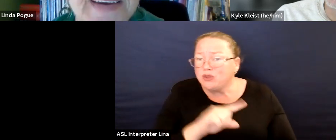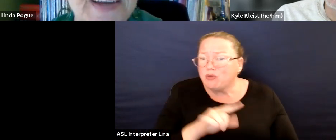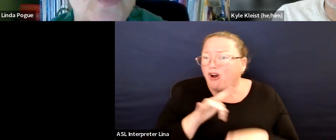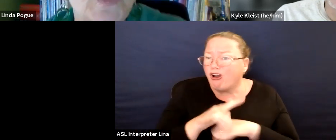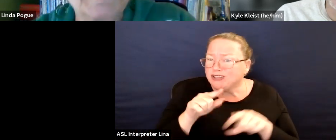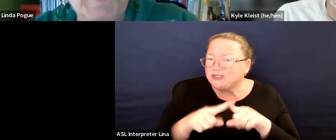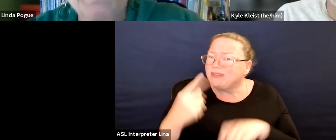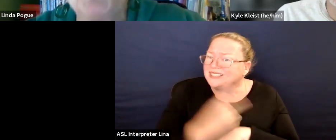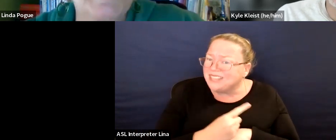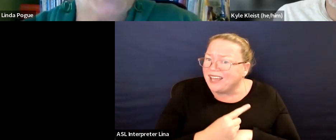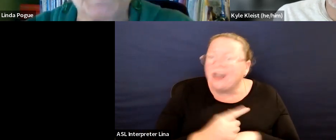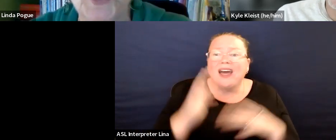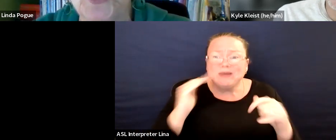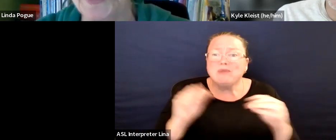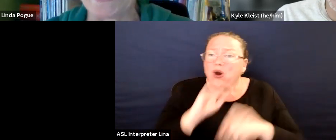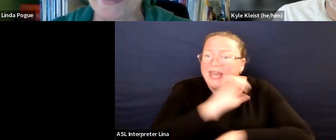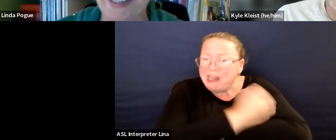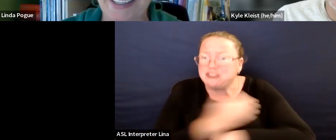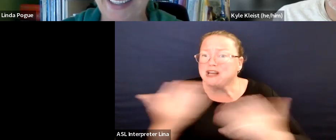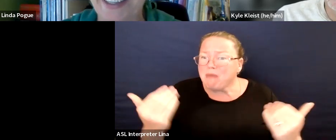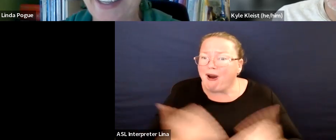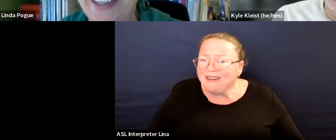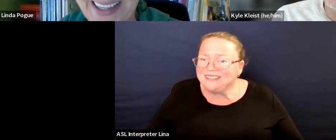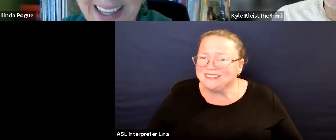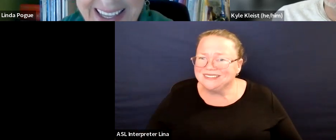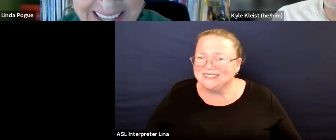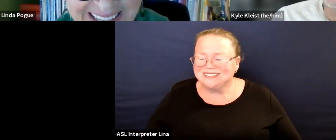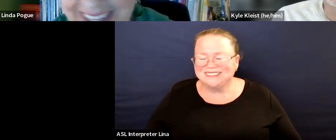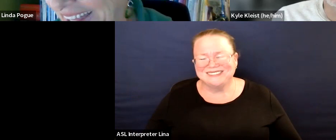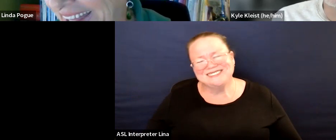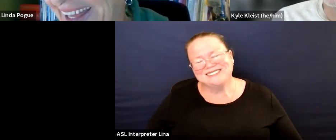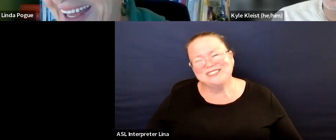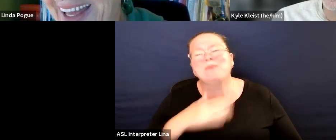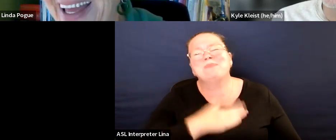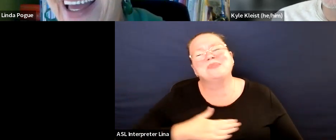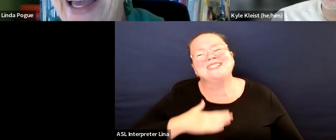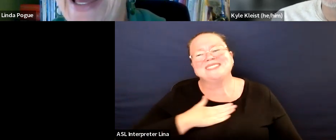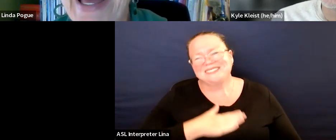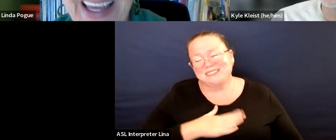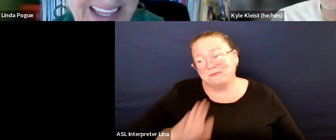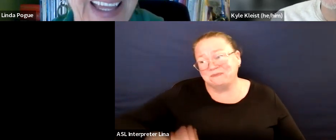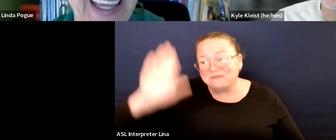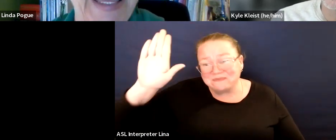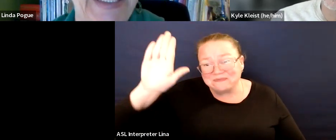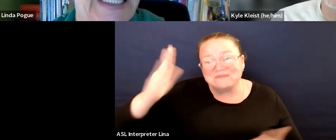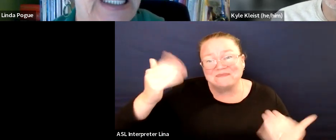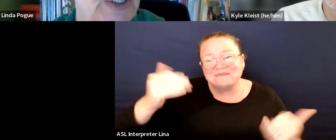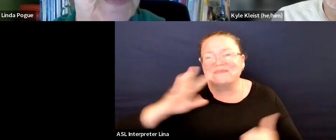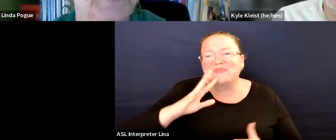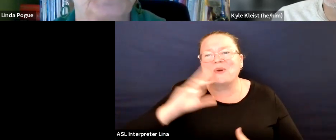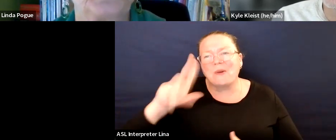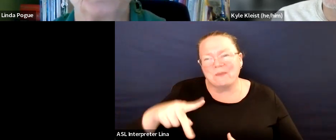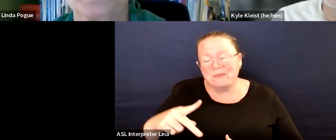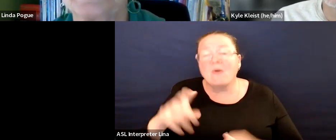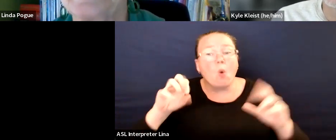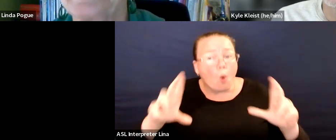in the day. So we're expecting more energy from you. So please raise your hand and feel free to speak up